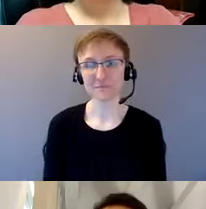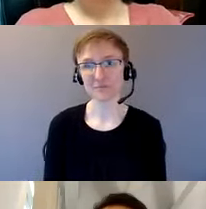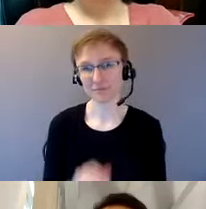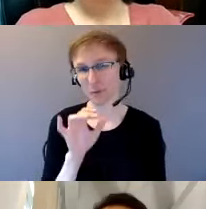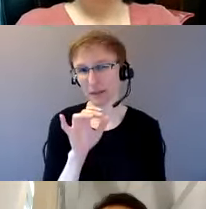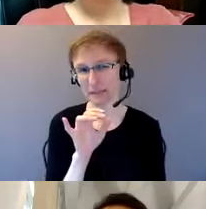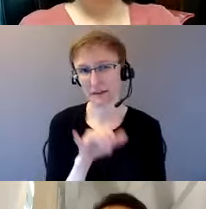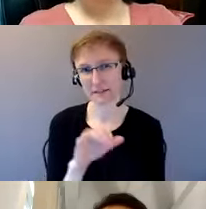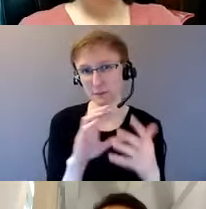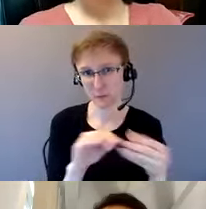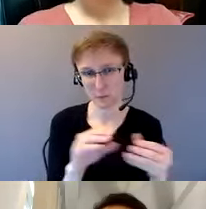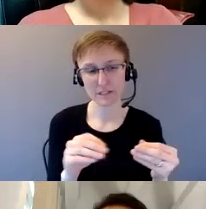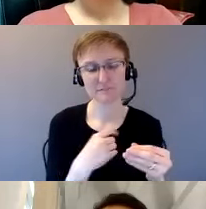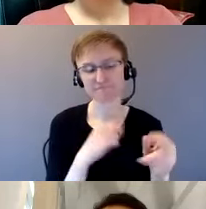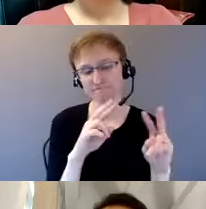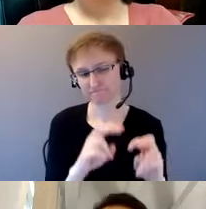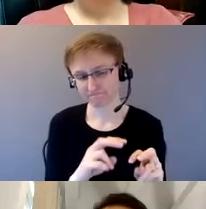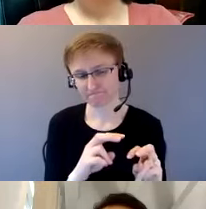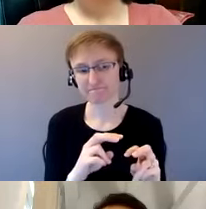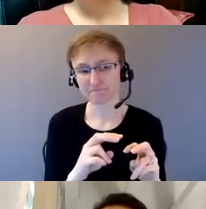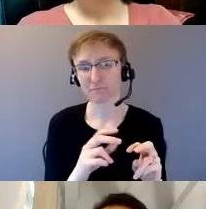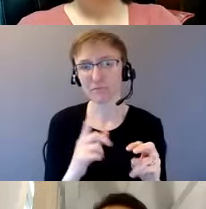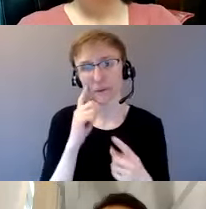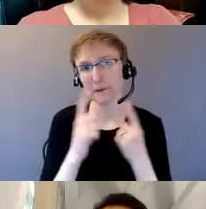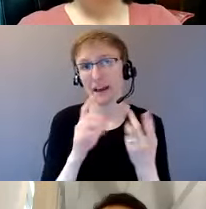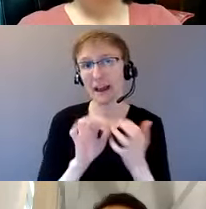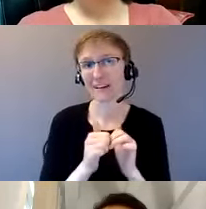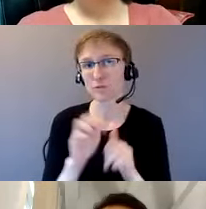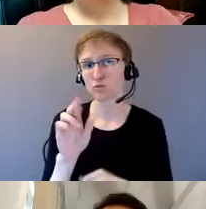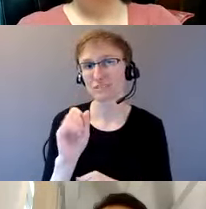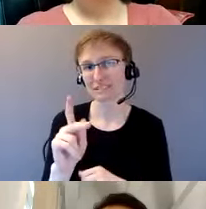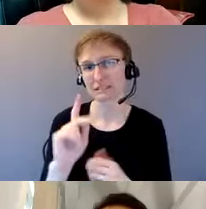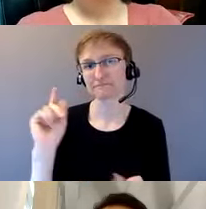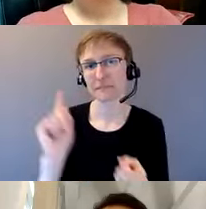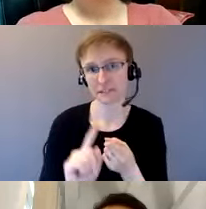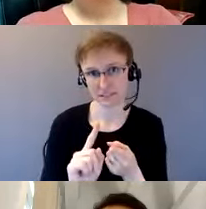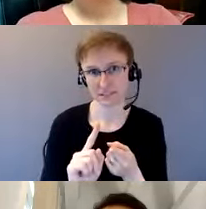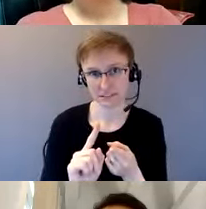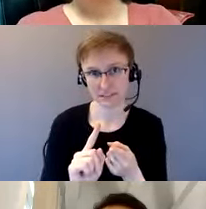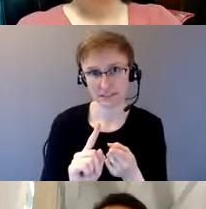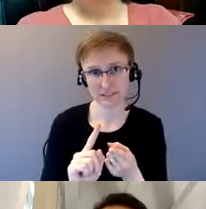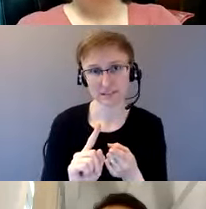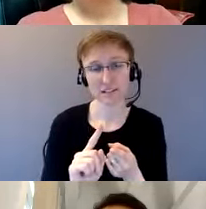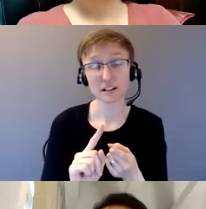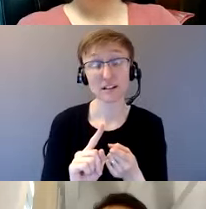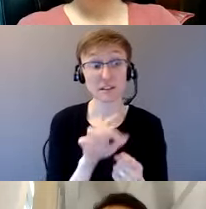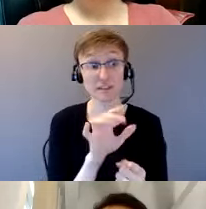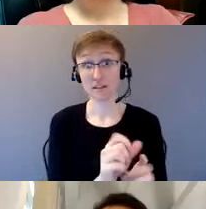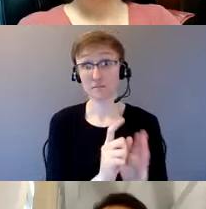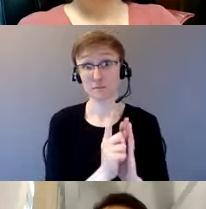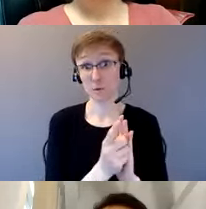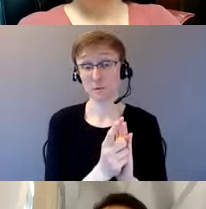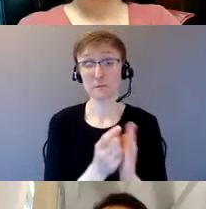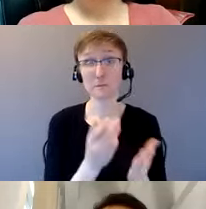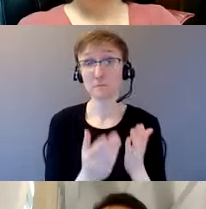trying to mitigate risk as well, because even though in that moment in time you may assess and